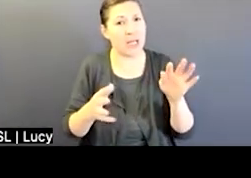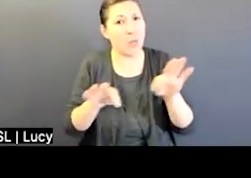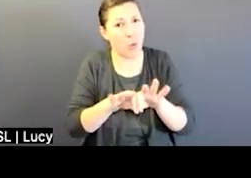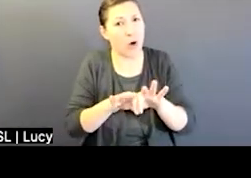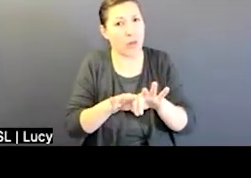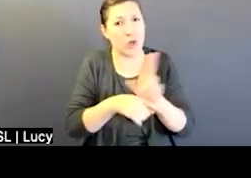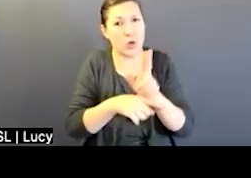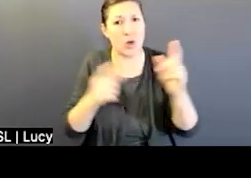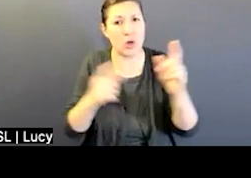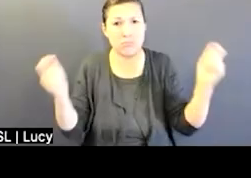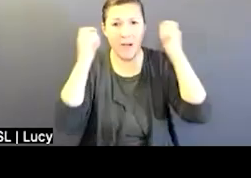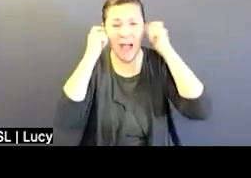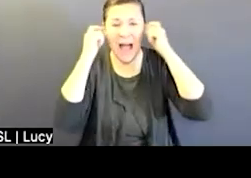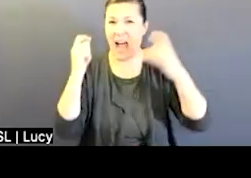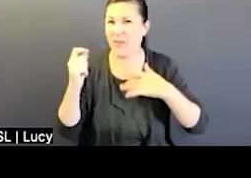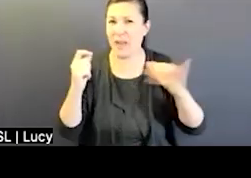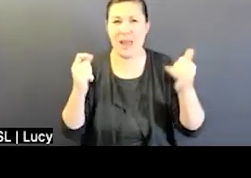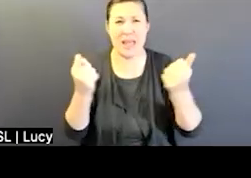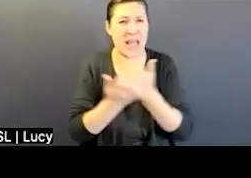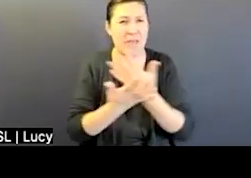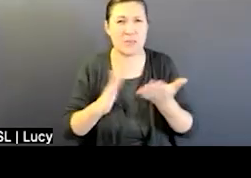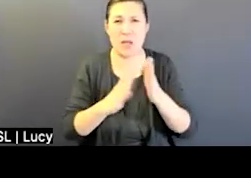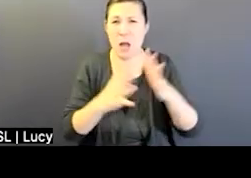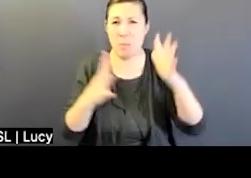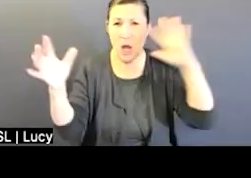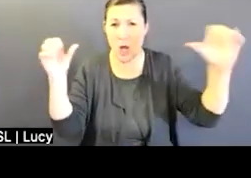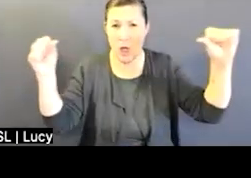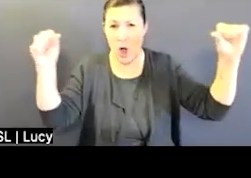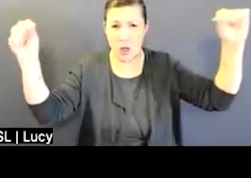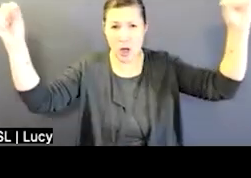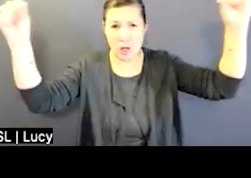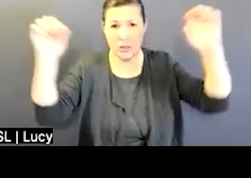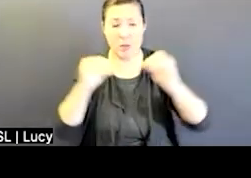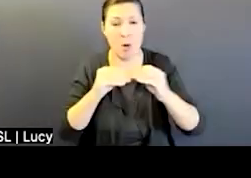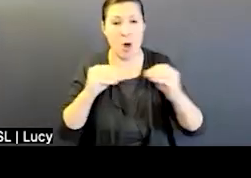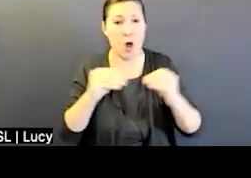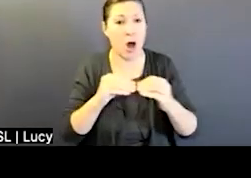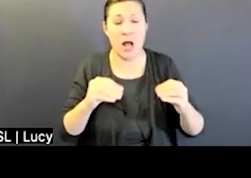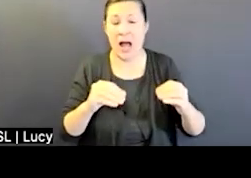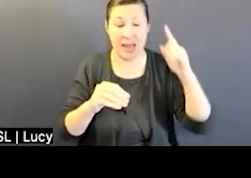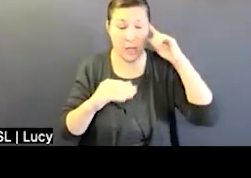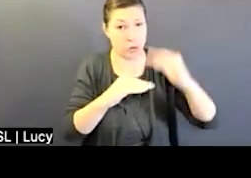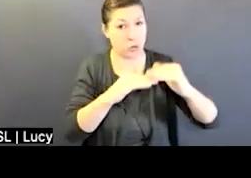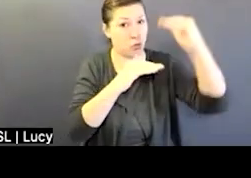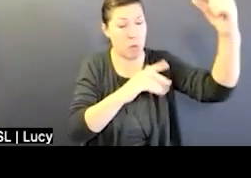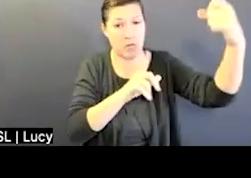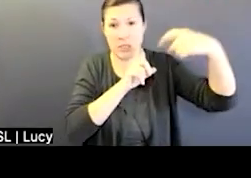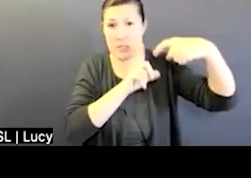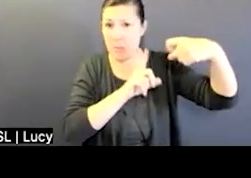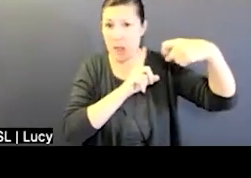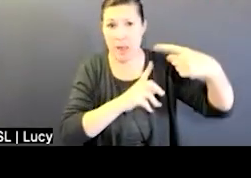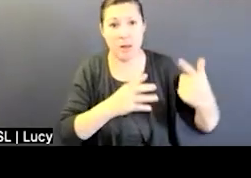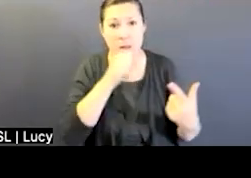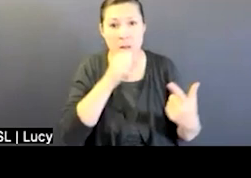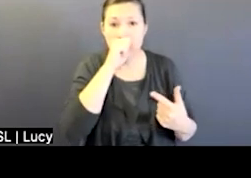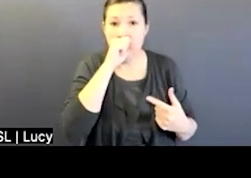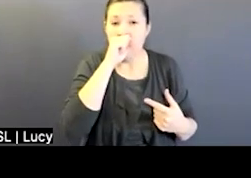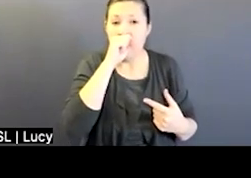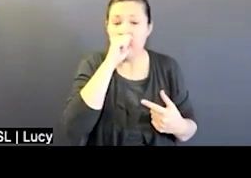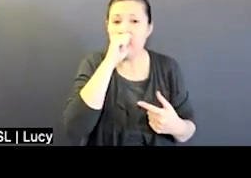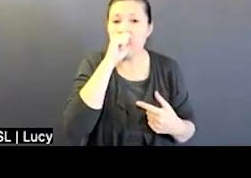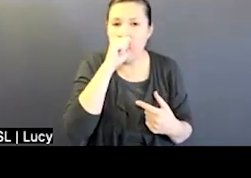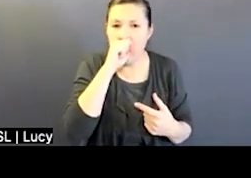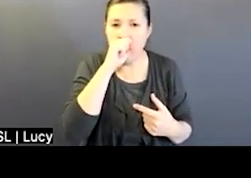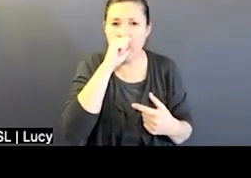It just seems like Americans are craving stimuli, and it's too much. You know, it's like walking into Times